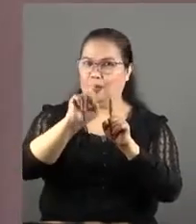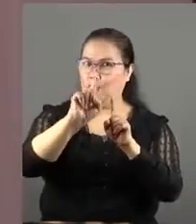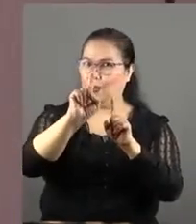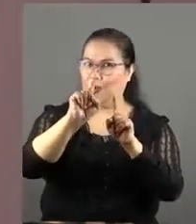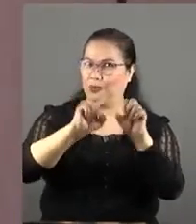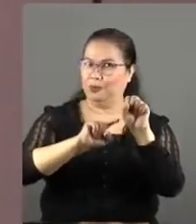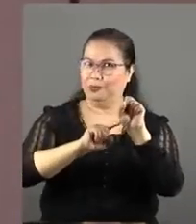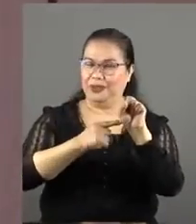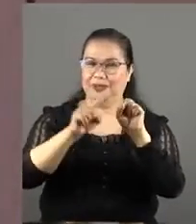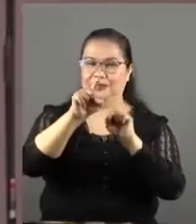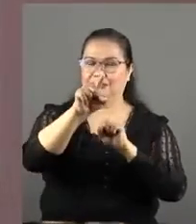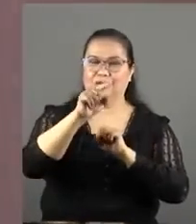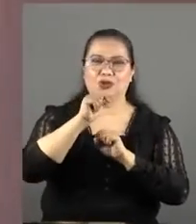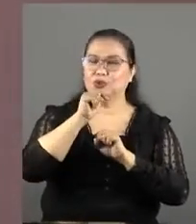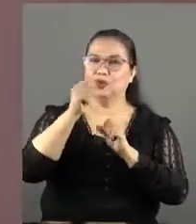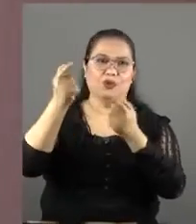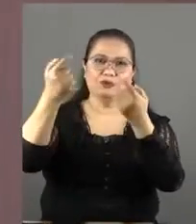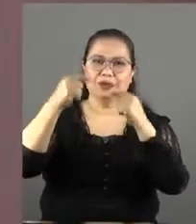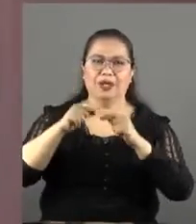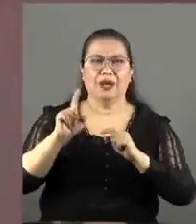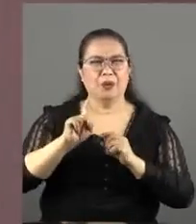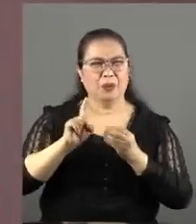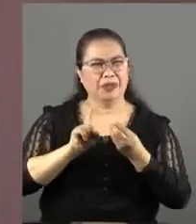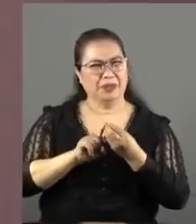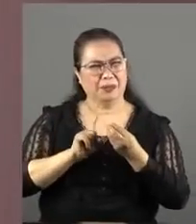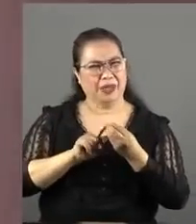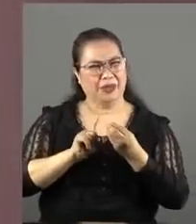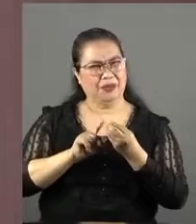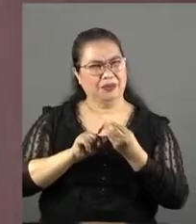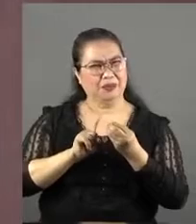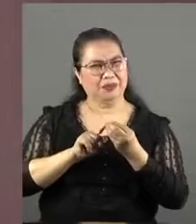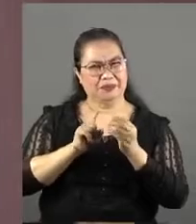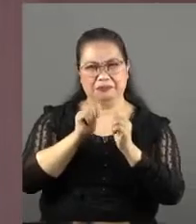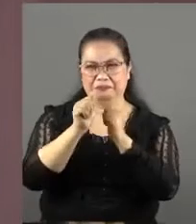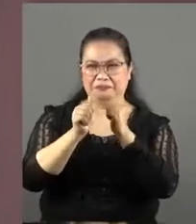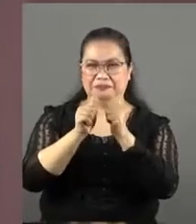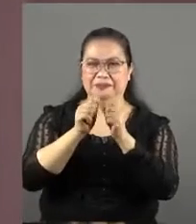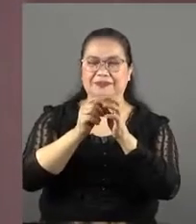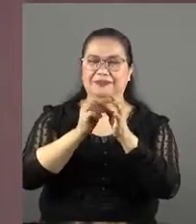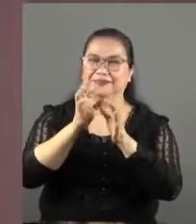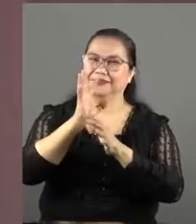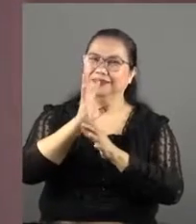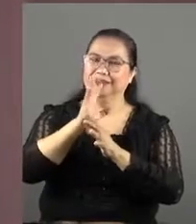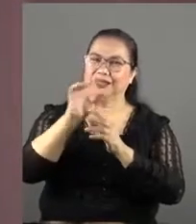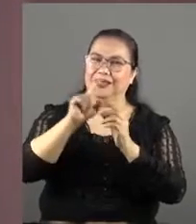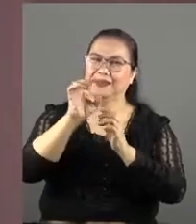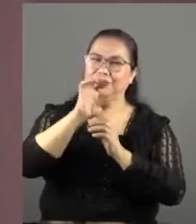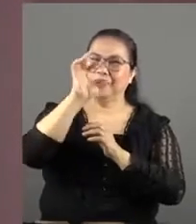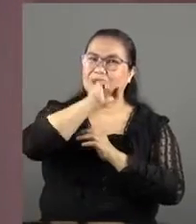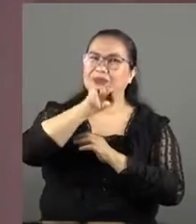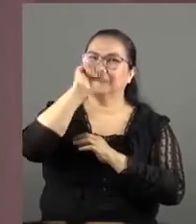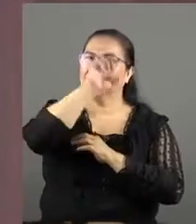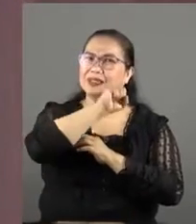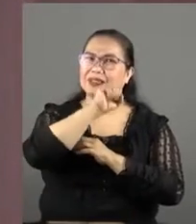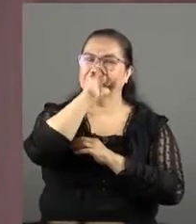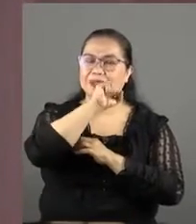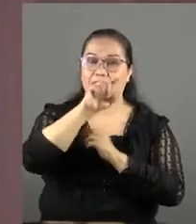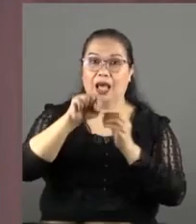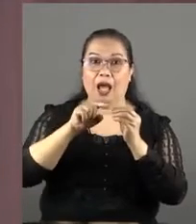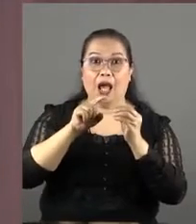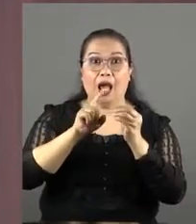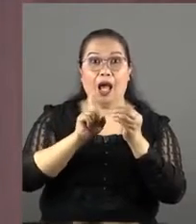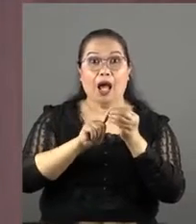But you have not come. What is he talking about? This author seems to be speaking in riddles. He's talking about a